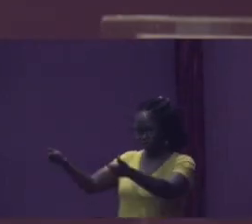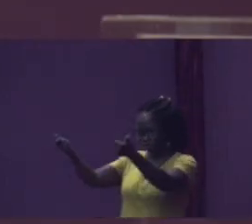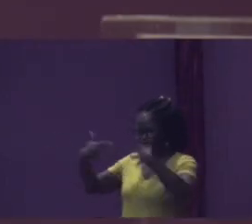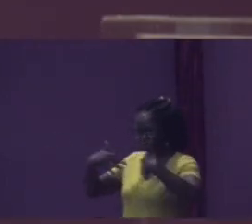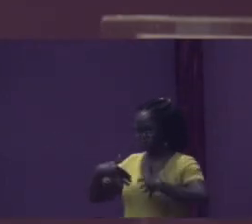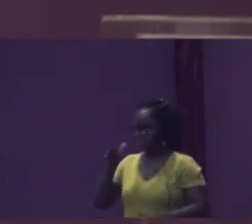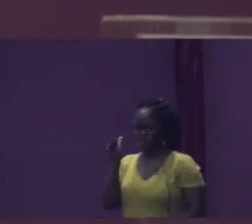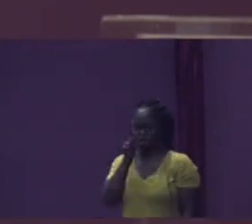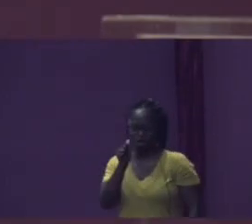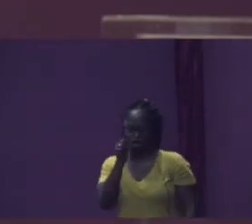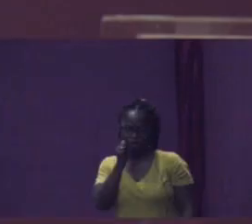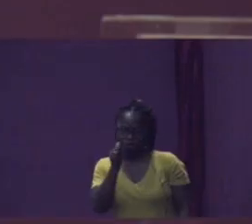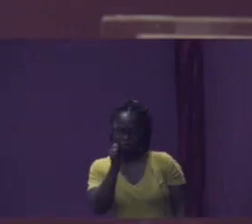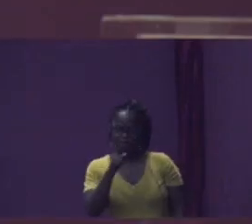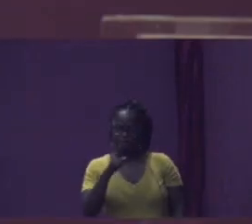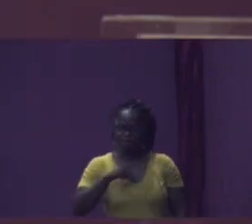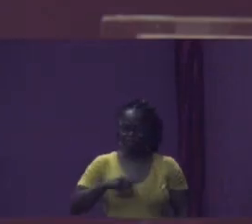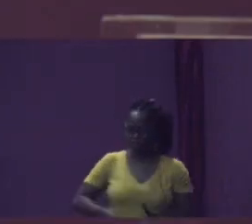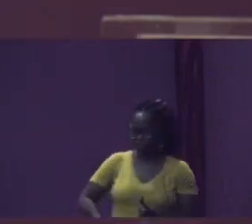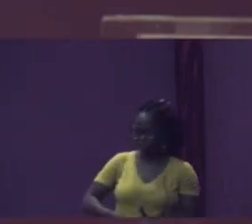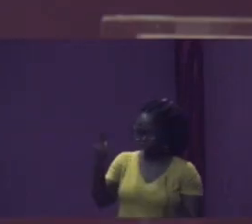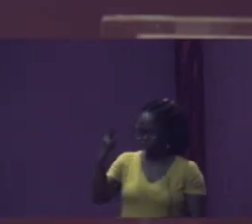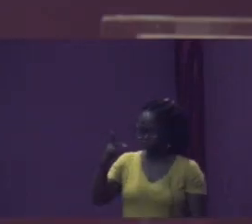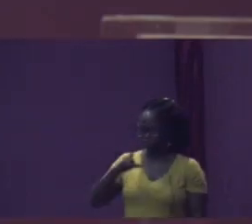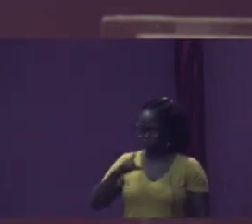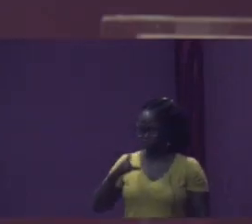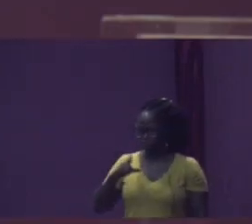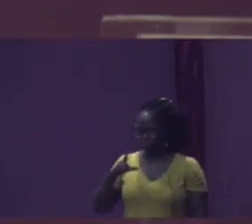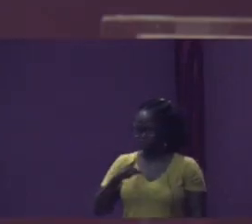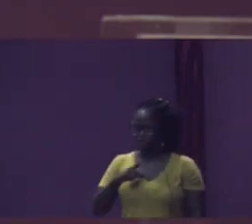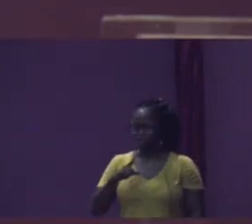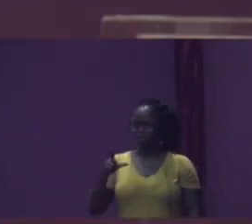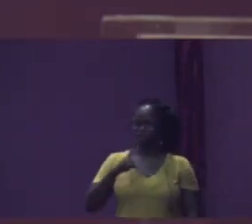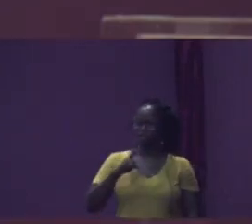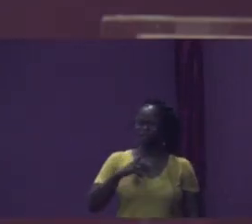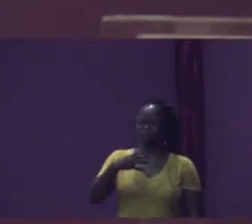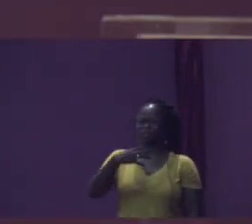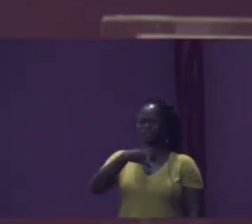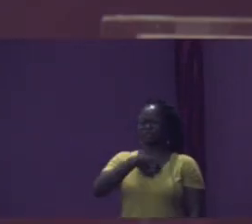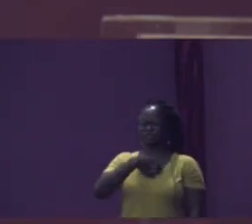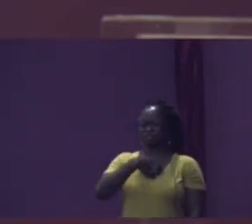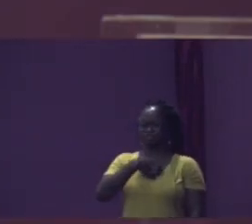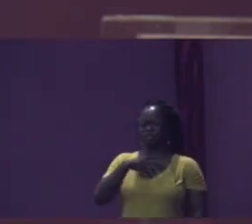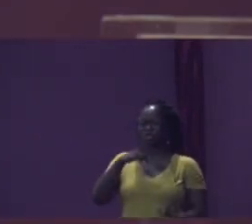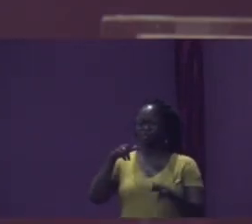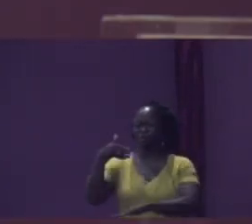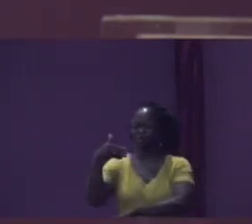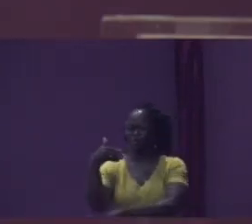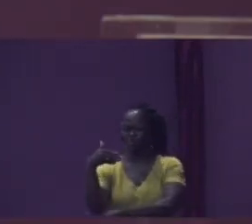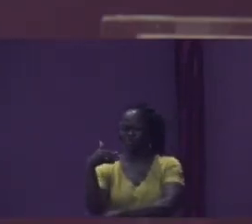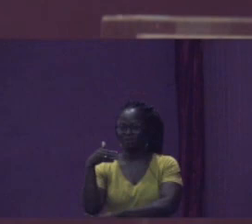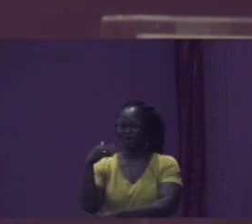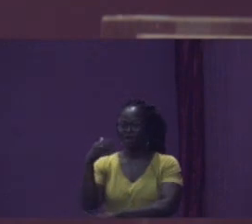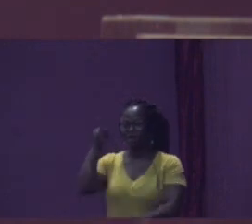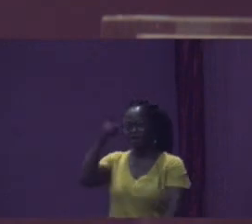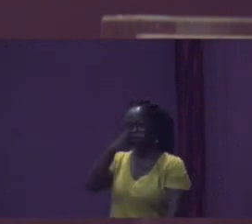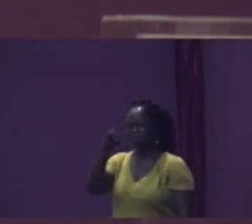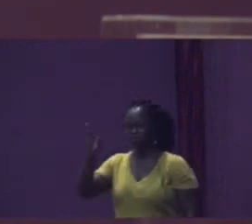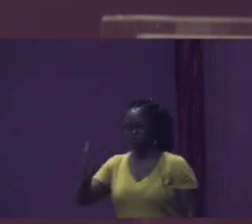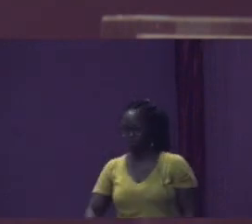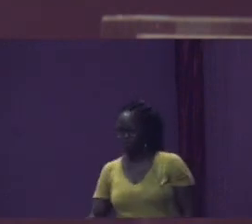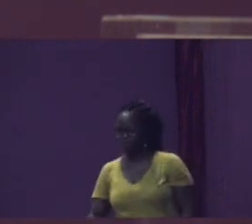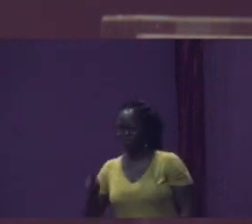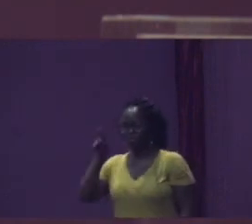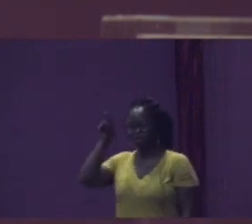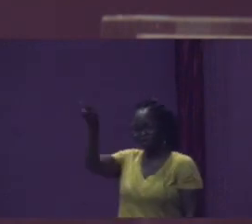antenatal or the waiting room as hotels. So that's not a question, but just an observation. So, well, I'm not going